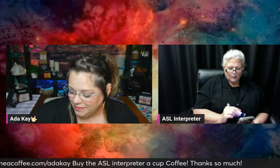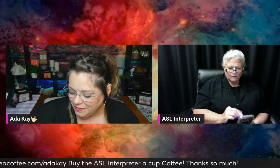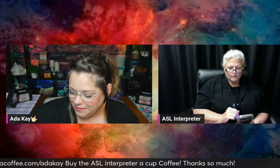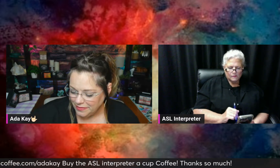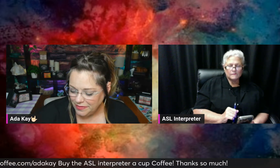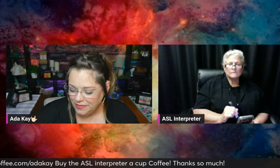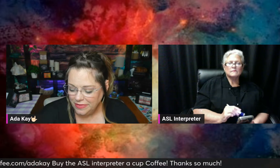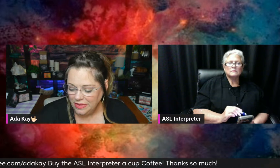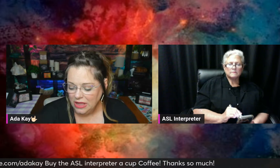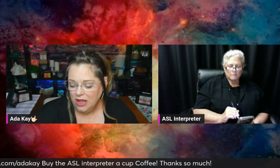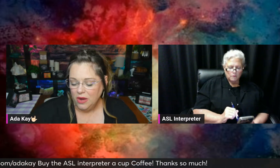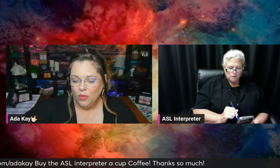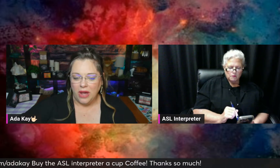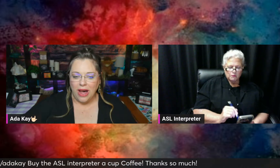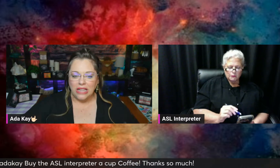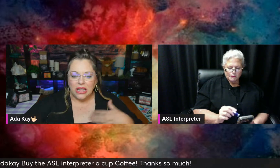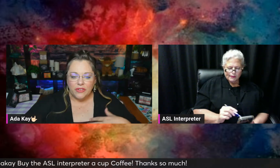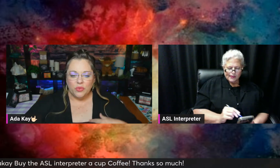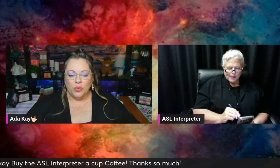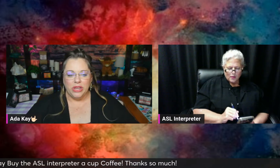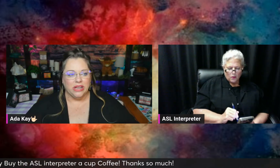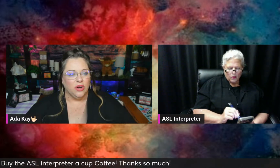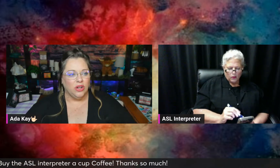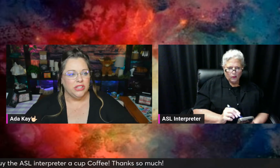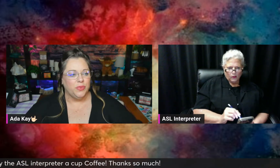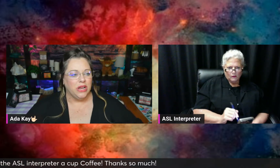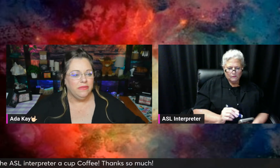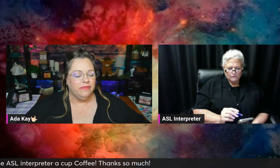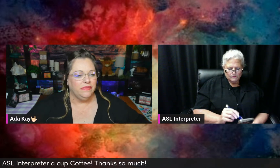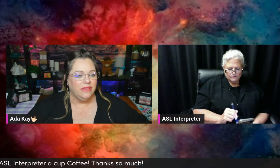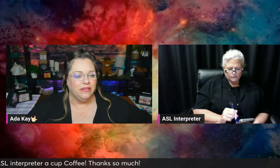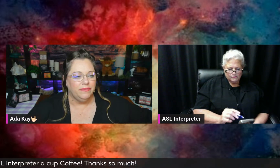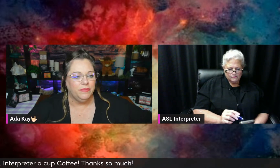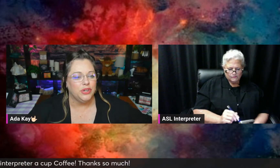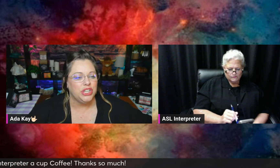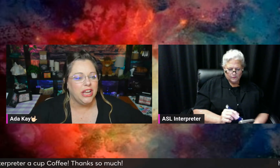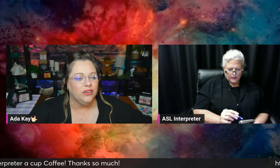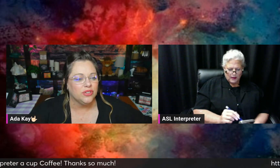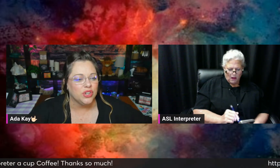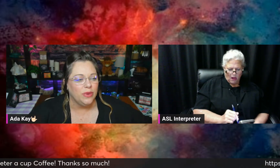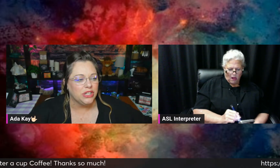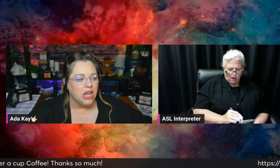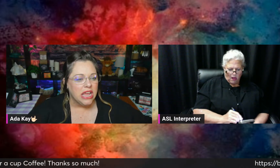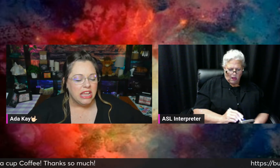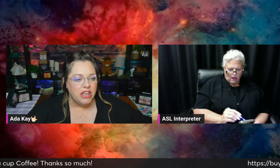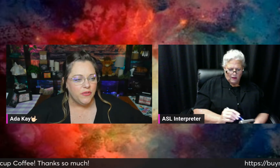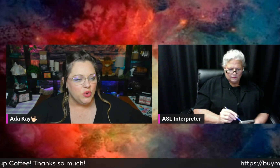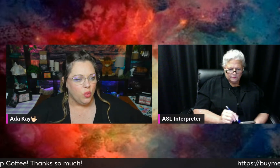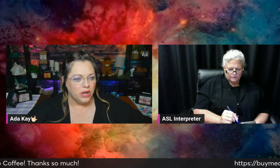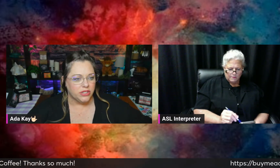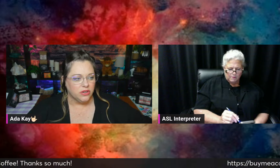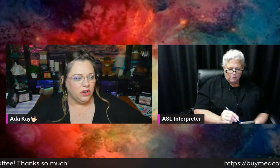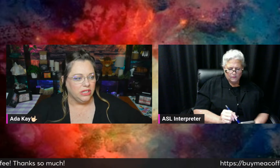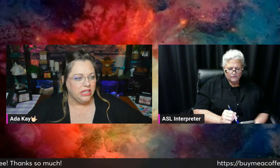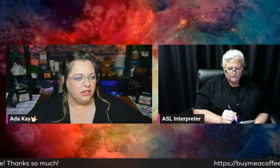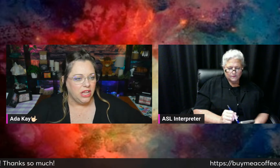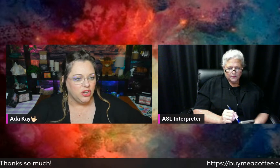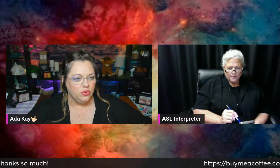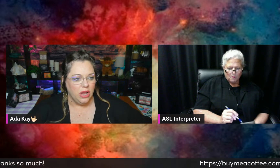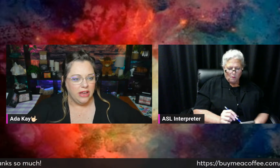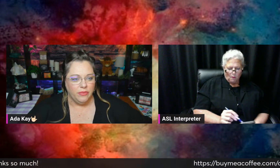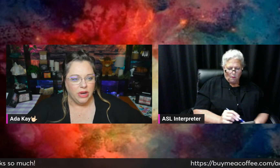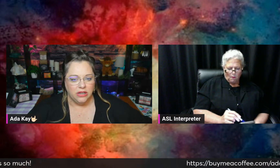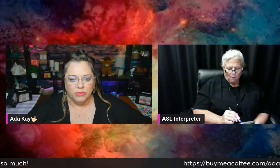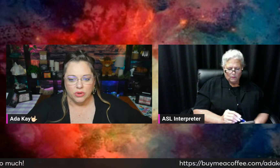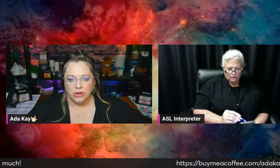Thanks. Bye. Wow, I love it when we get call-ins, but I appreciate her so much. If you want to call in and